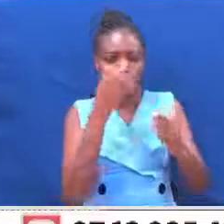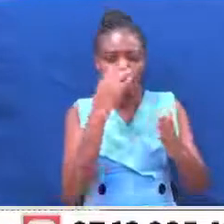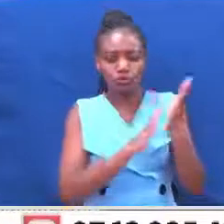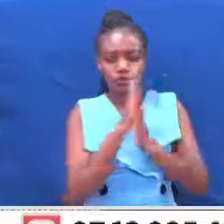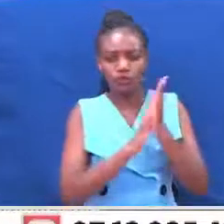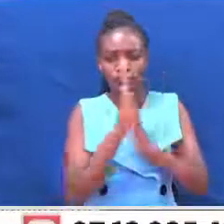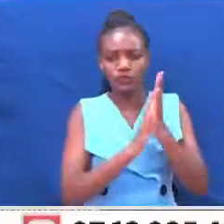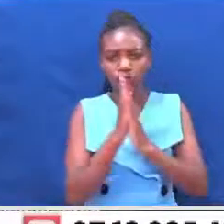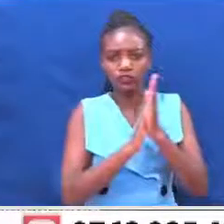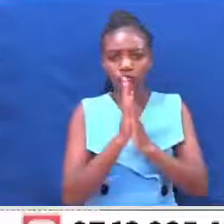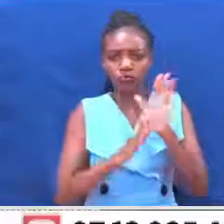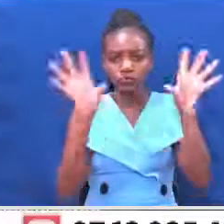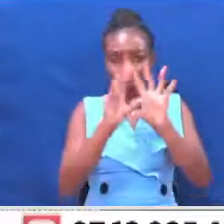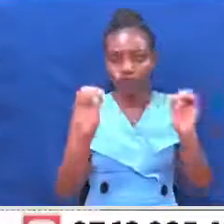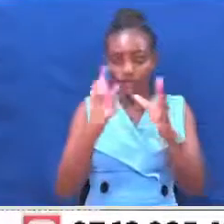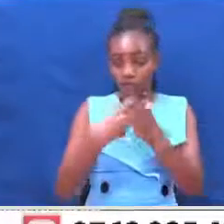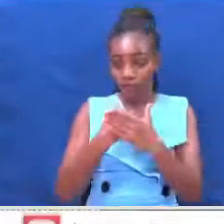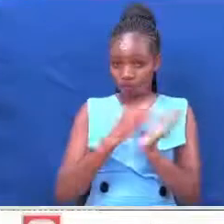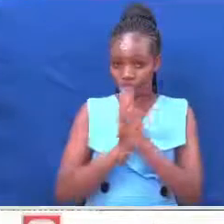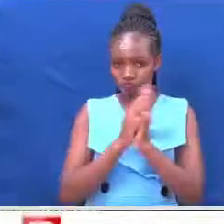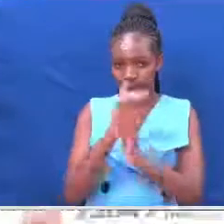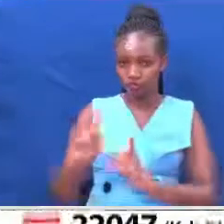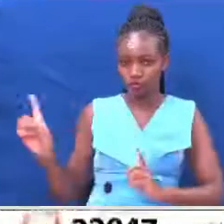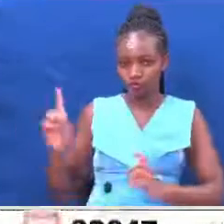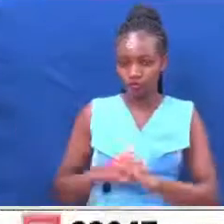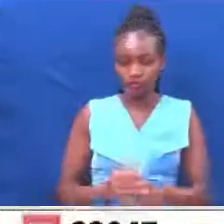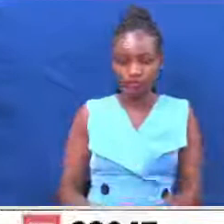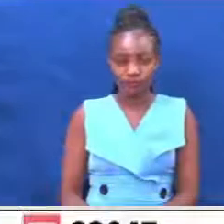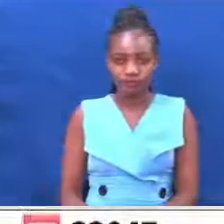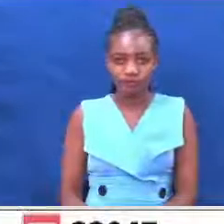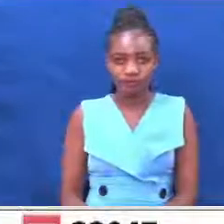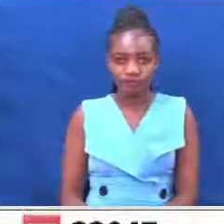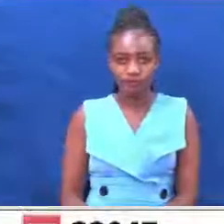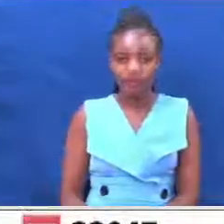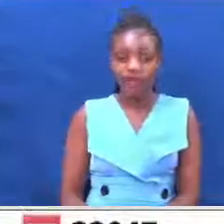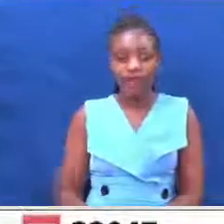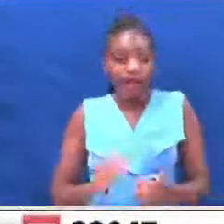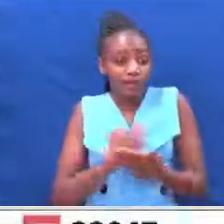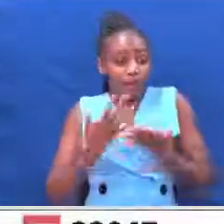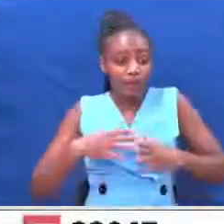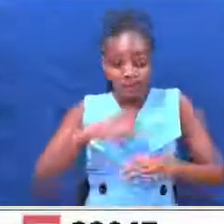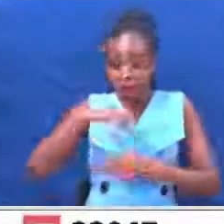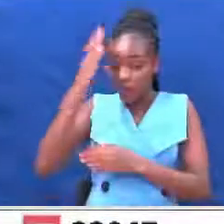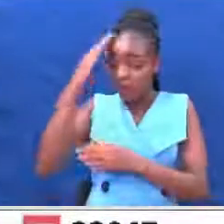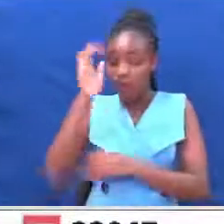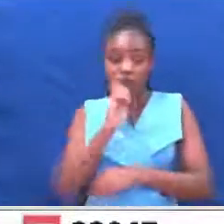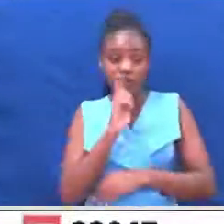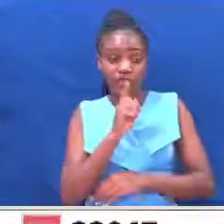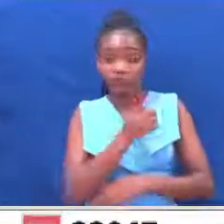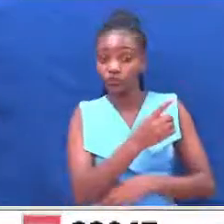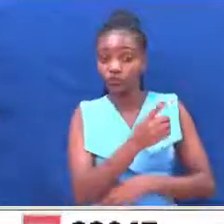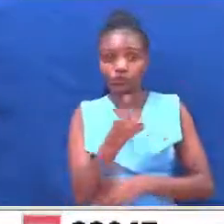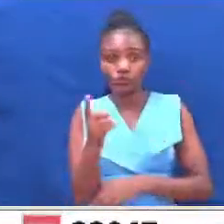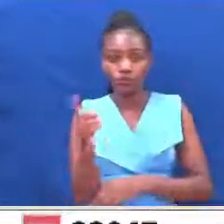presidential ambitions. Musa Salah has the details. Na wengine tunawajua.